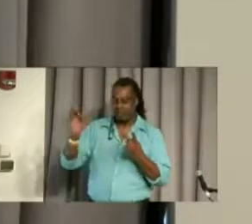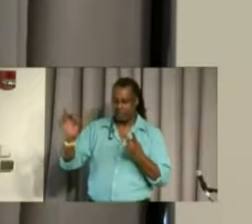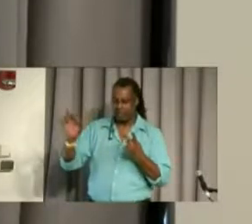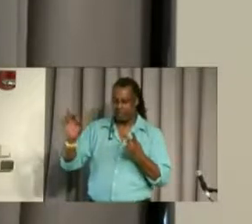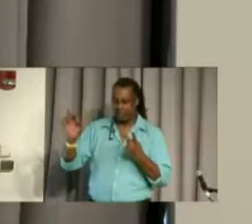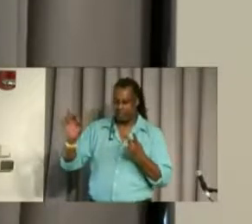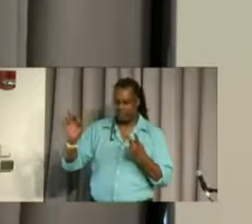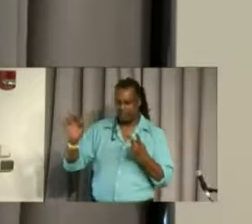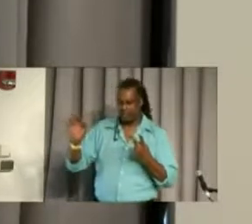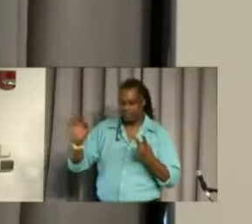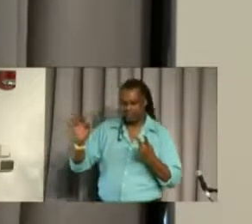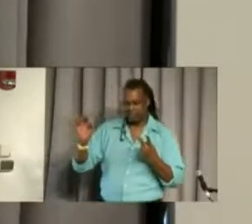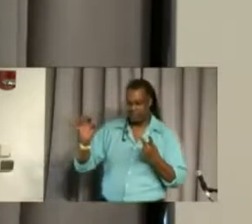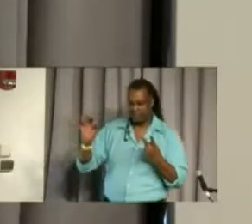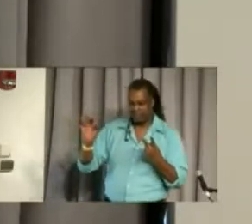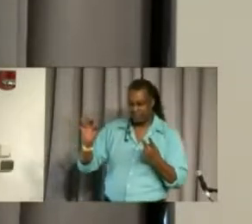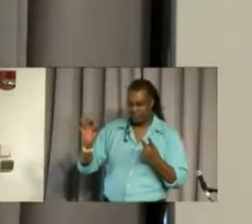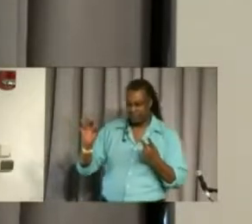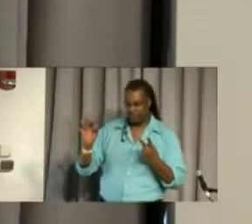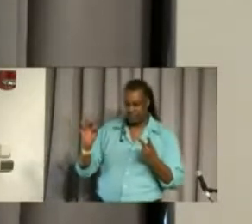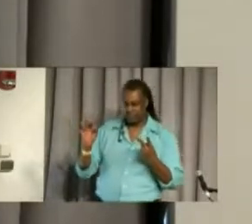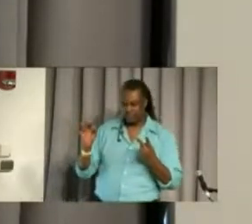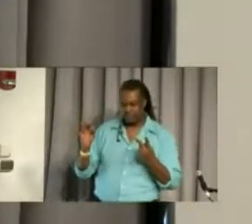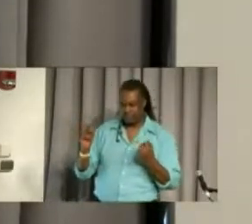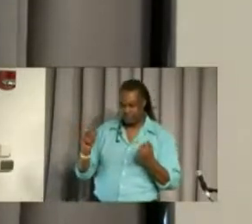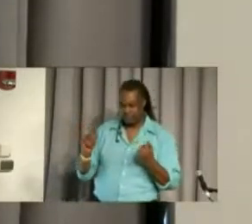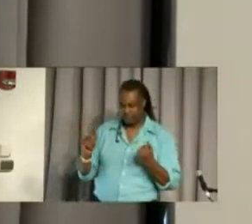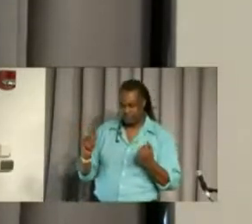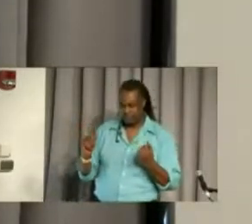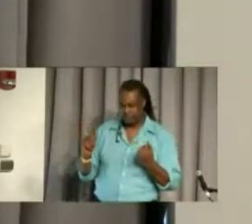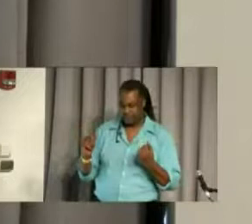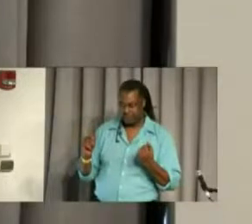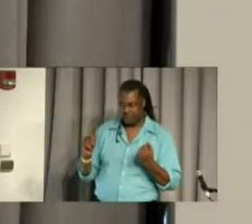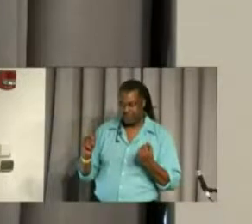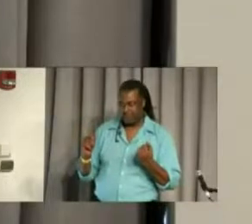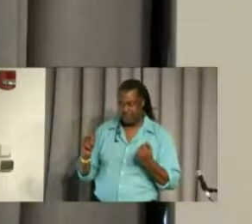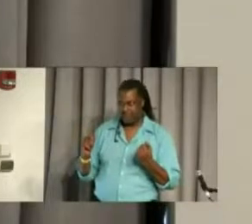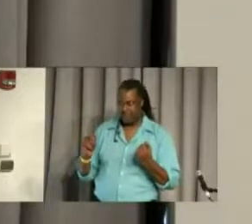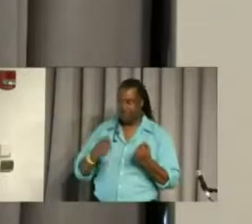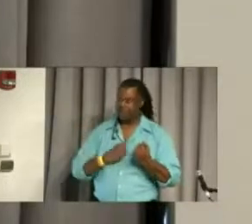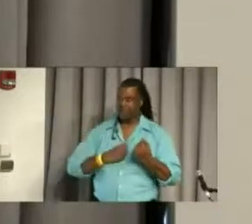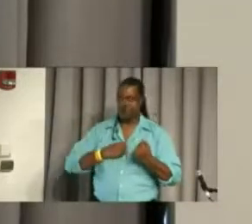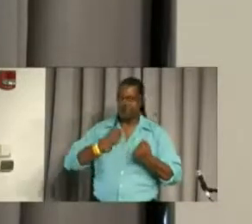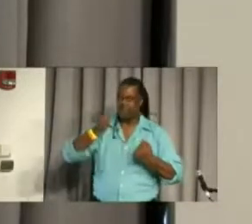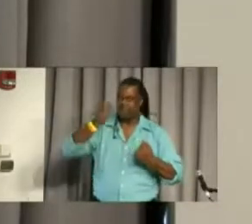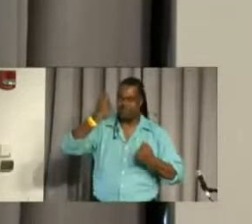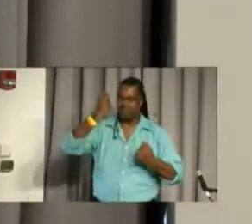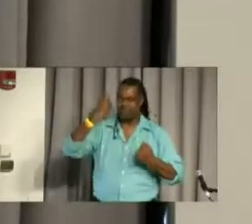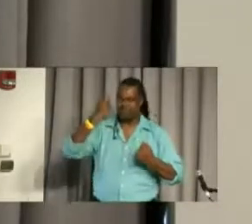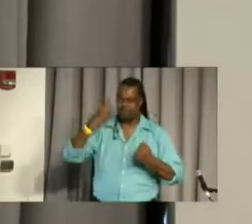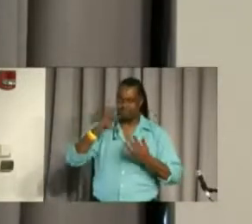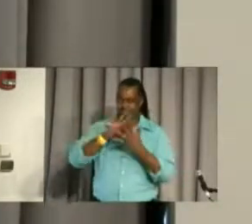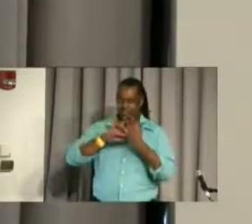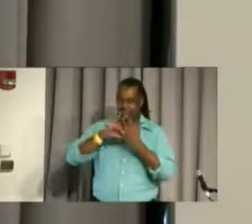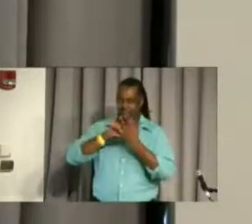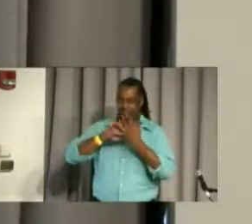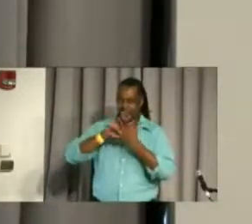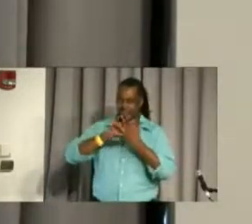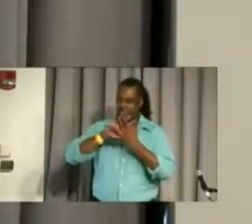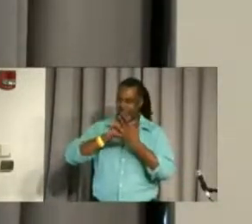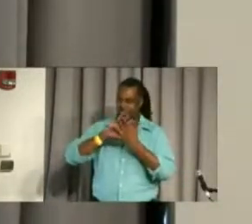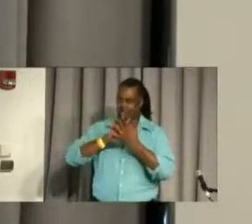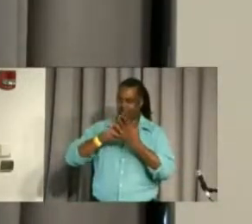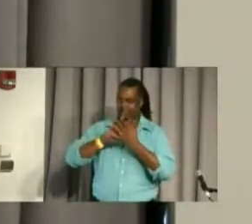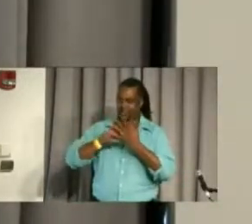yes, I agree with the colonialism and etc. And Marx's understanding of equality